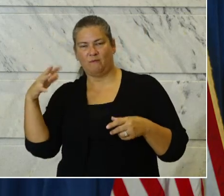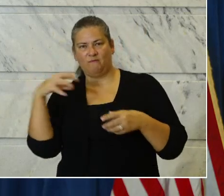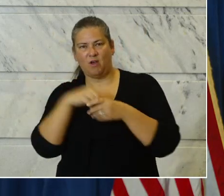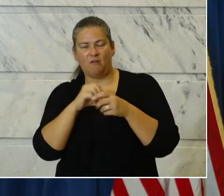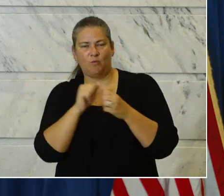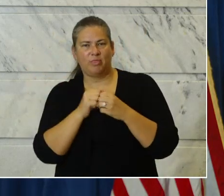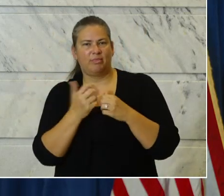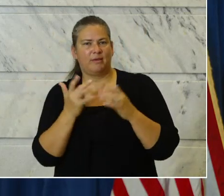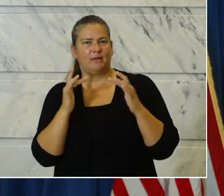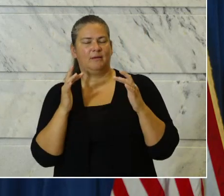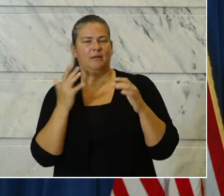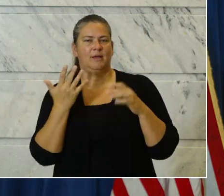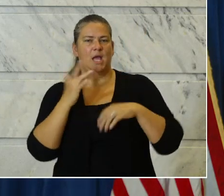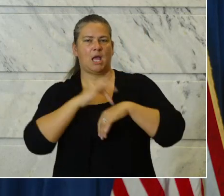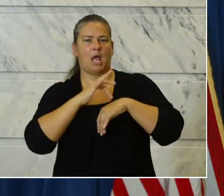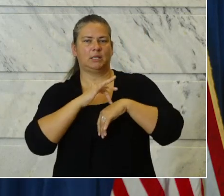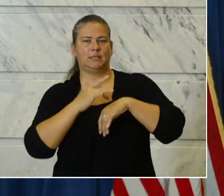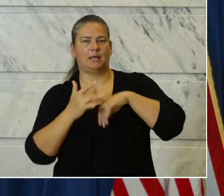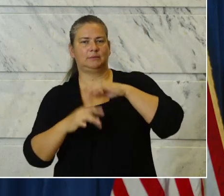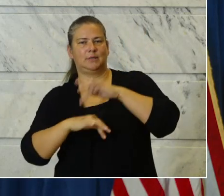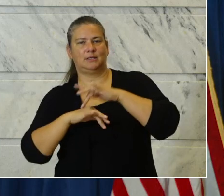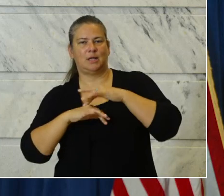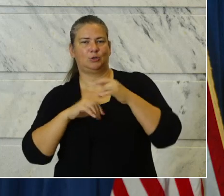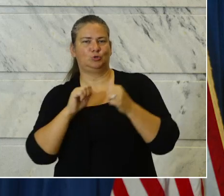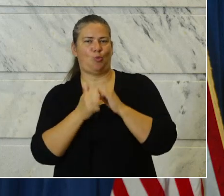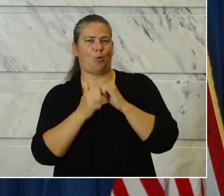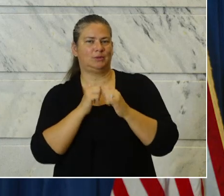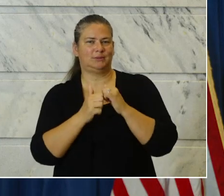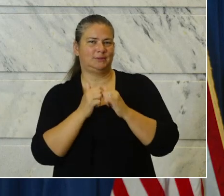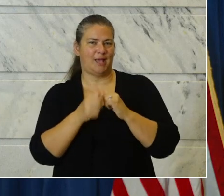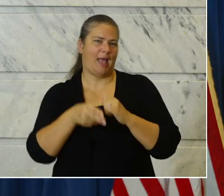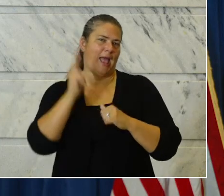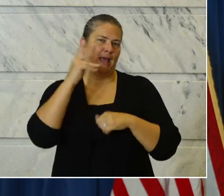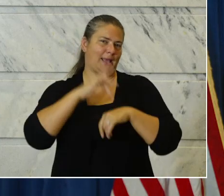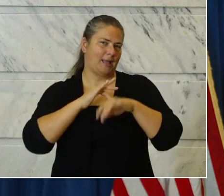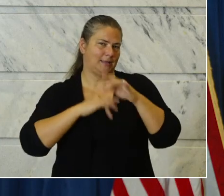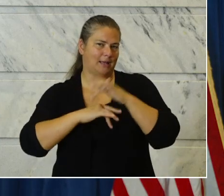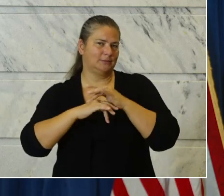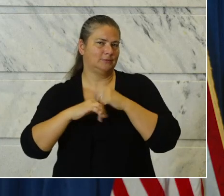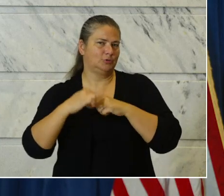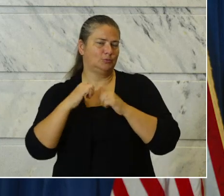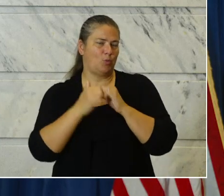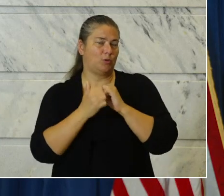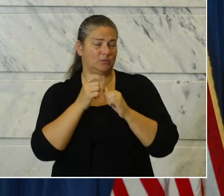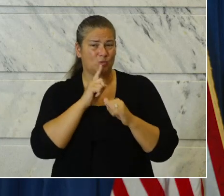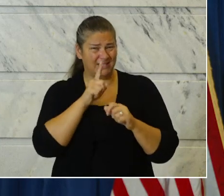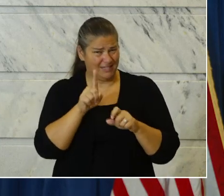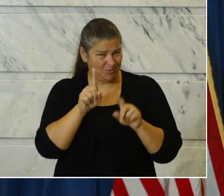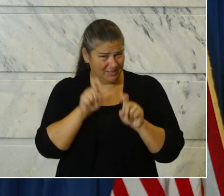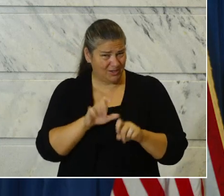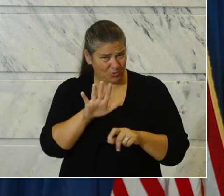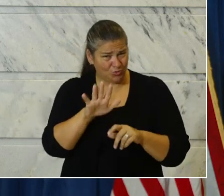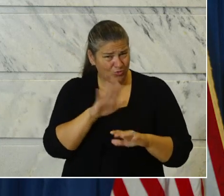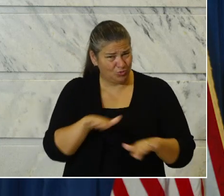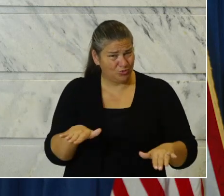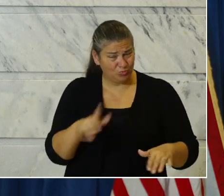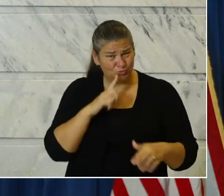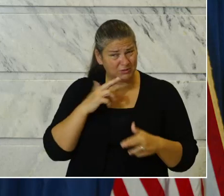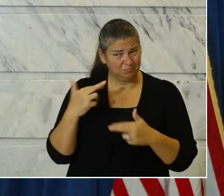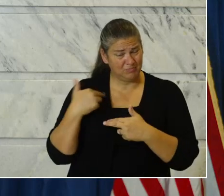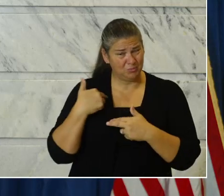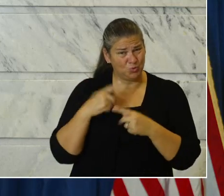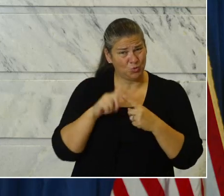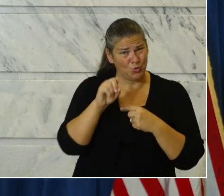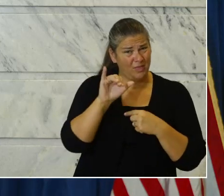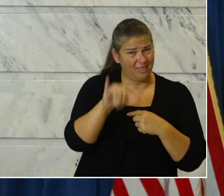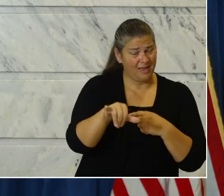sports. You need testing. You need to get your kids tested. It's the responsible thing to do. To be doing